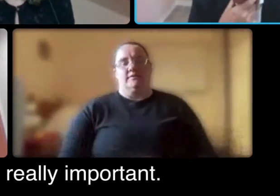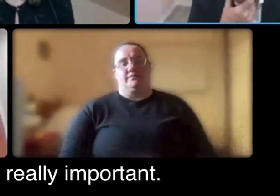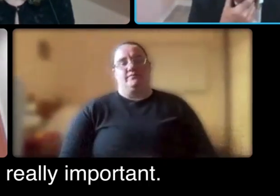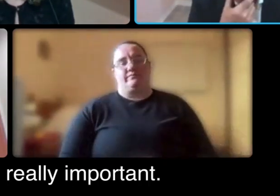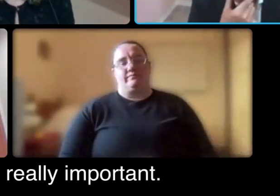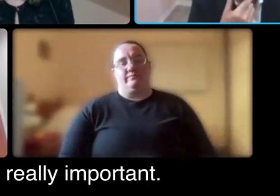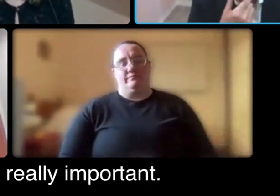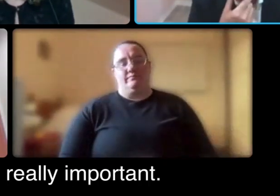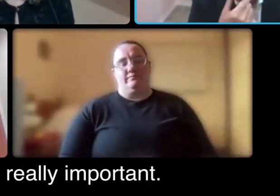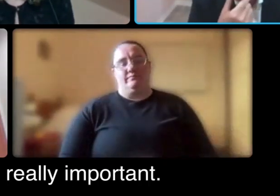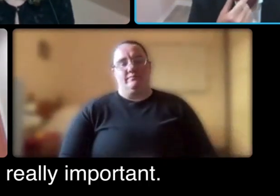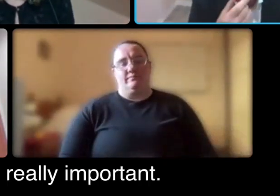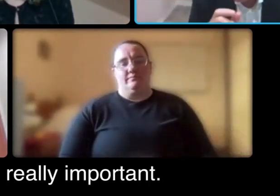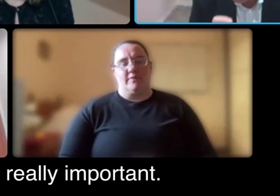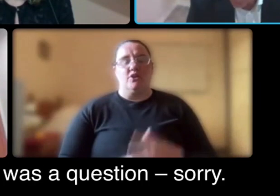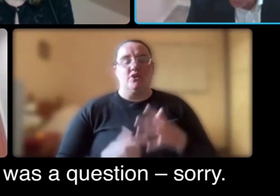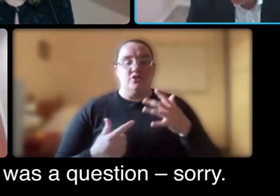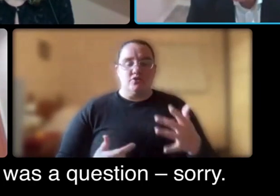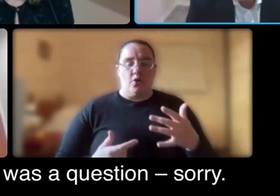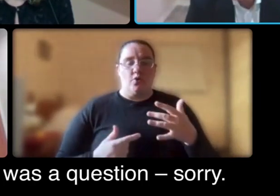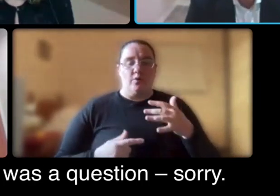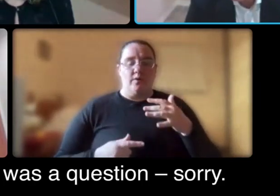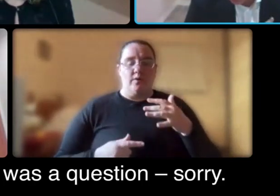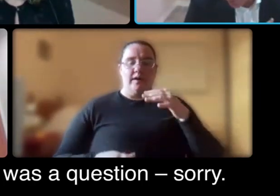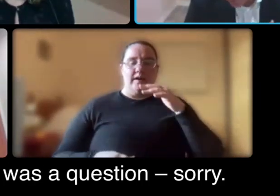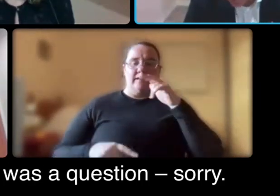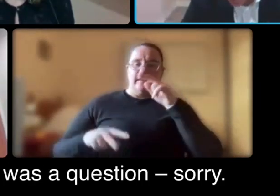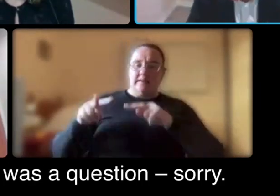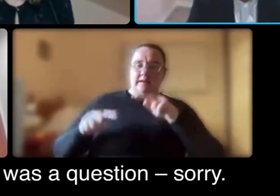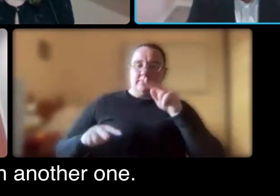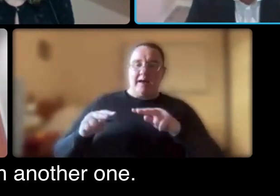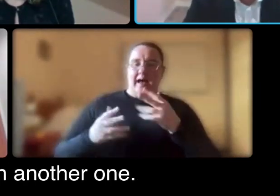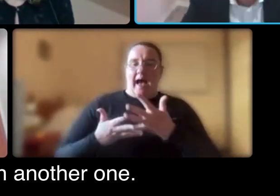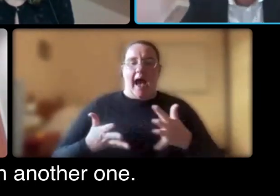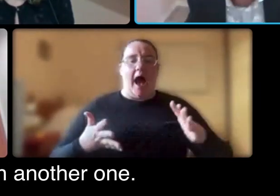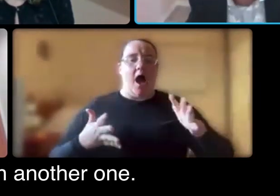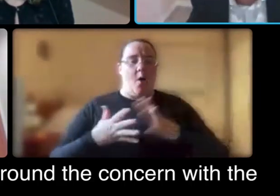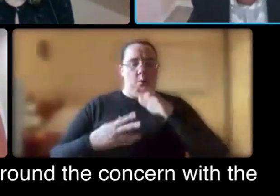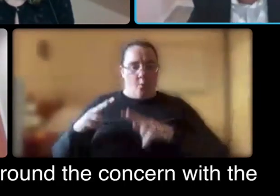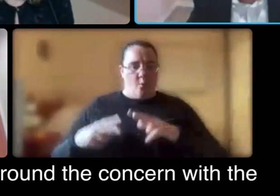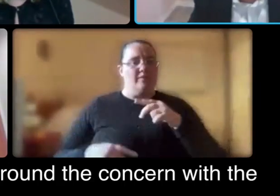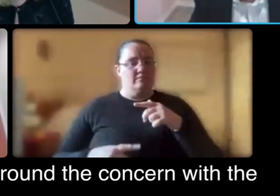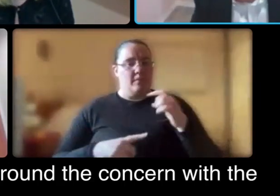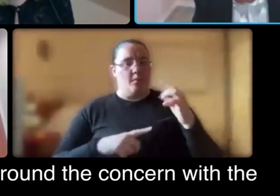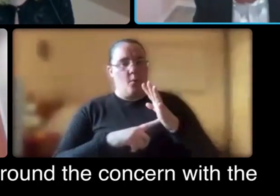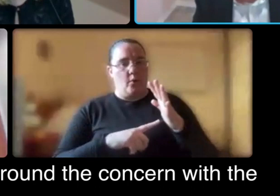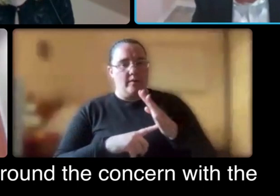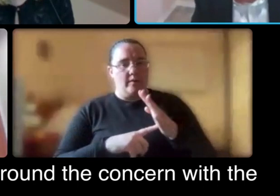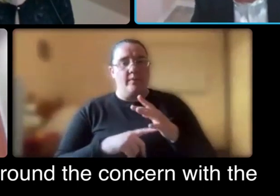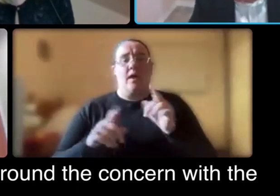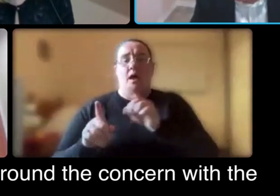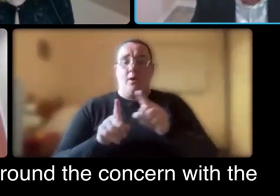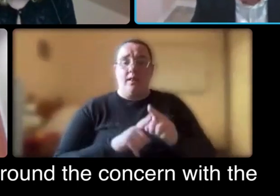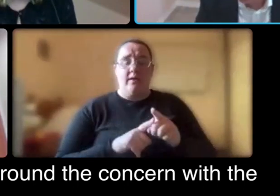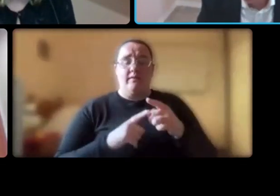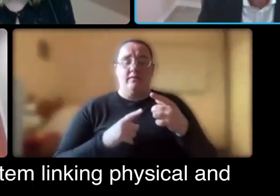on will be really important. And linked to that, there was a question, sorry, I'm sneaking in another one, but there was a question around